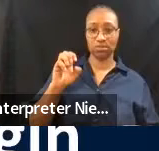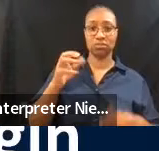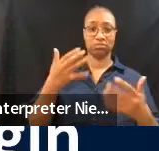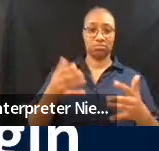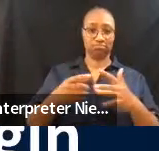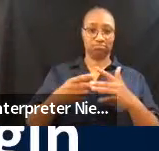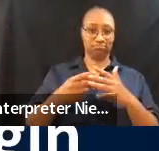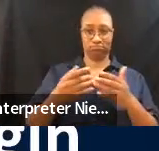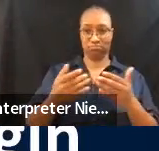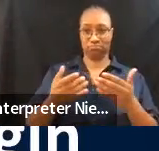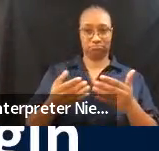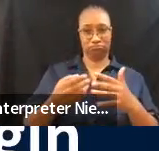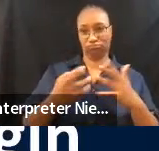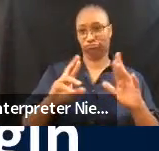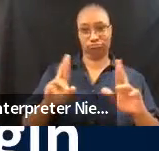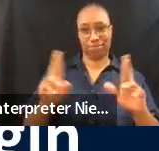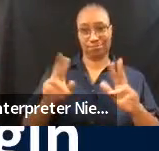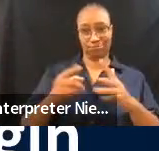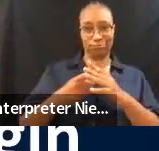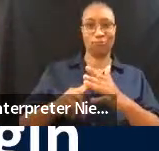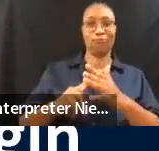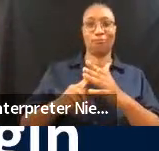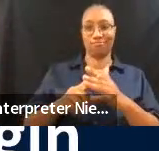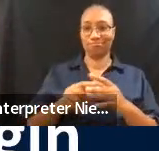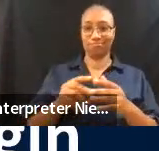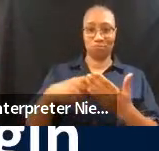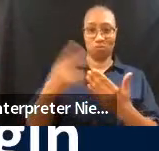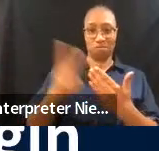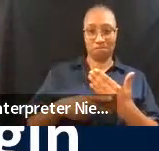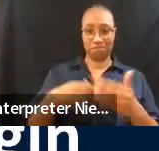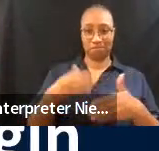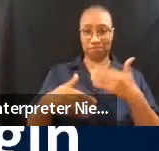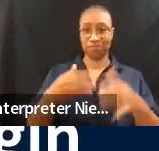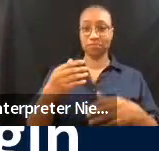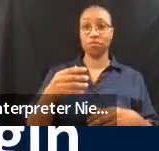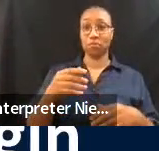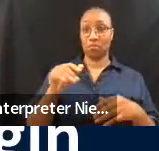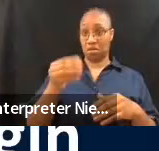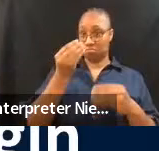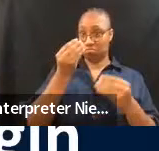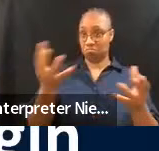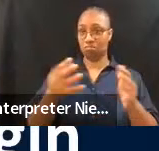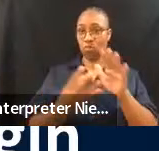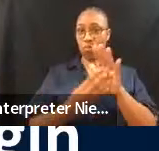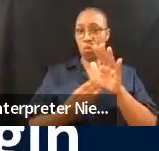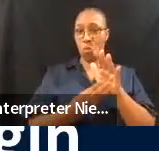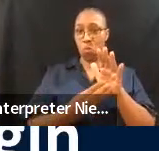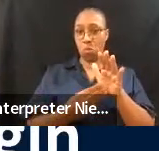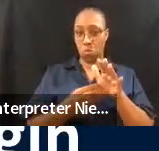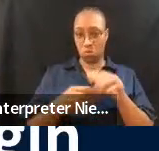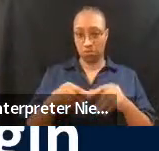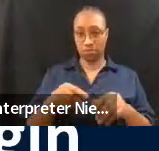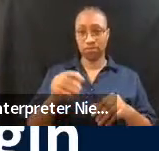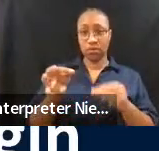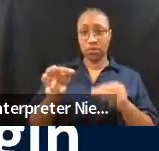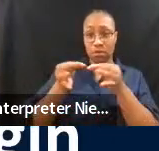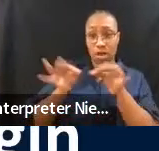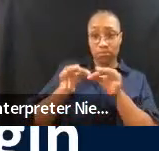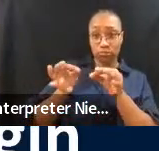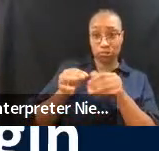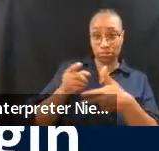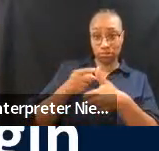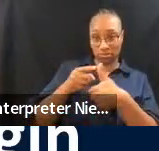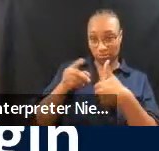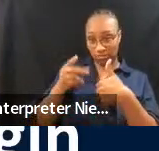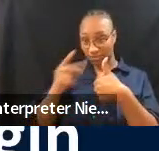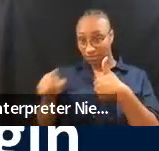Please note that this session will be recorded. To display captions, select the closed caption button at the bottom of the screen.